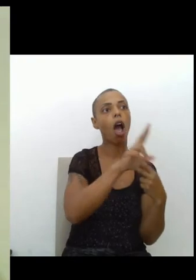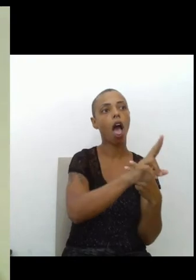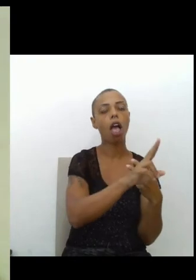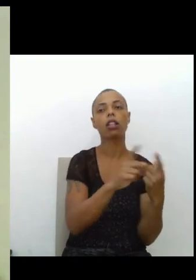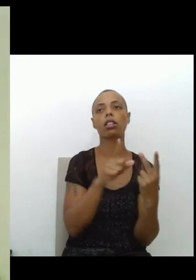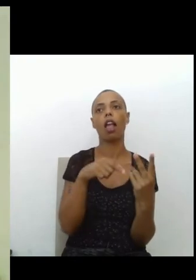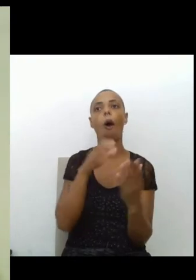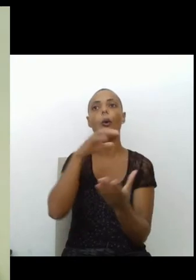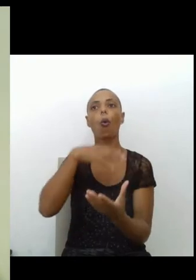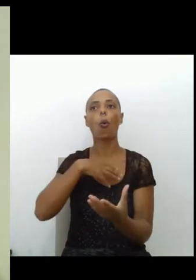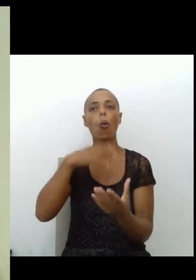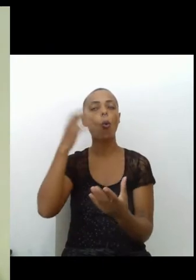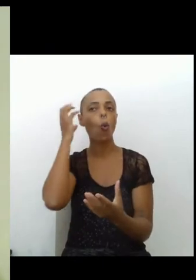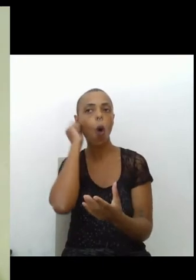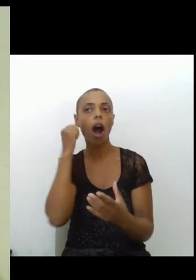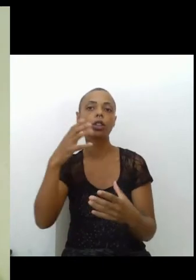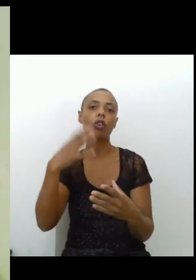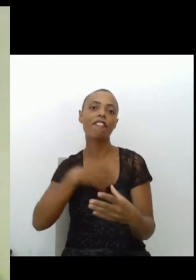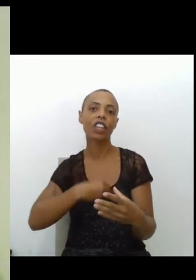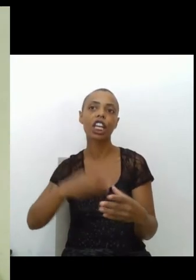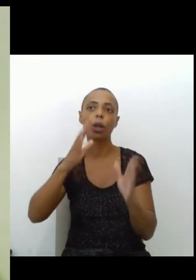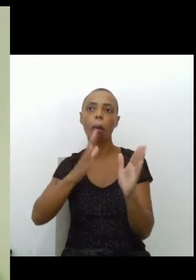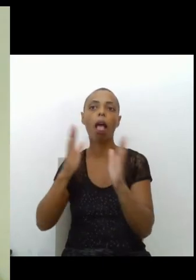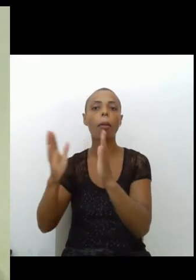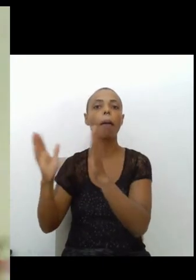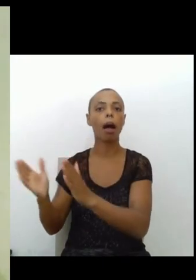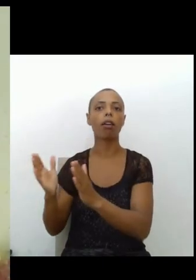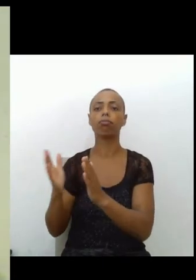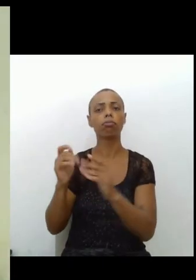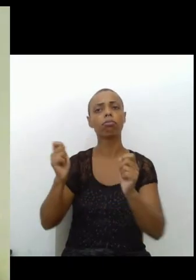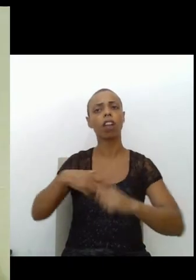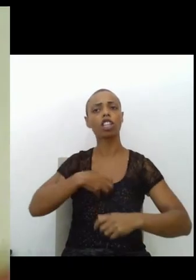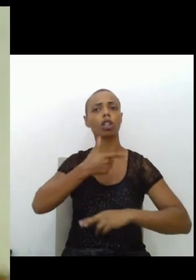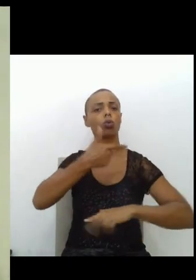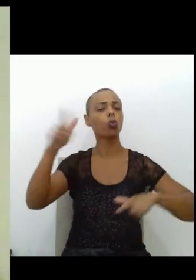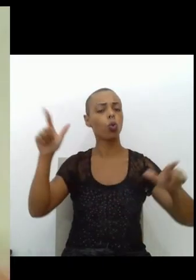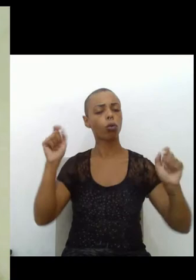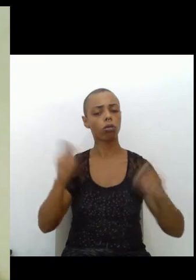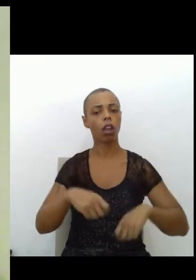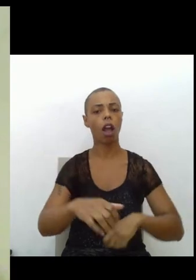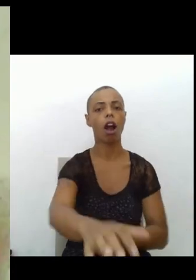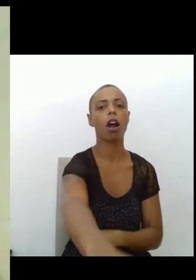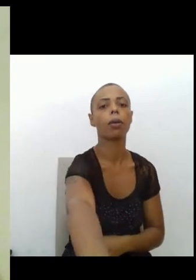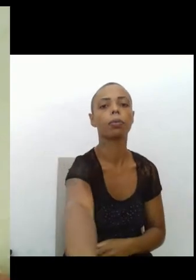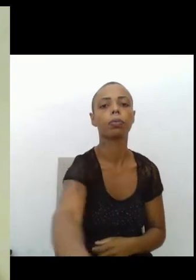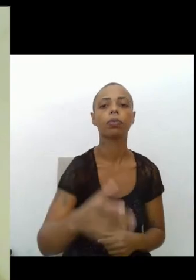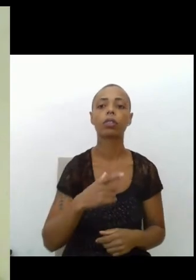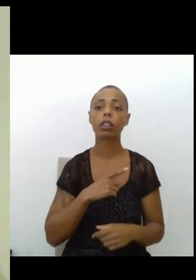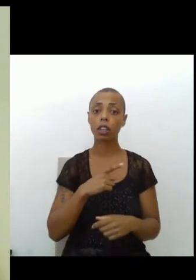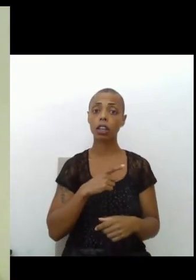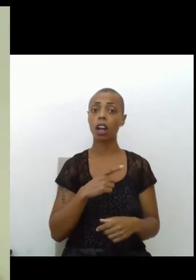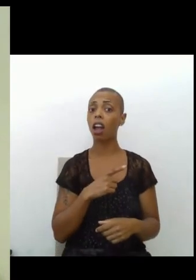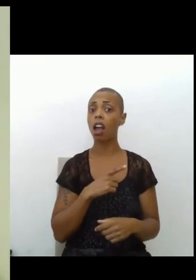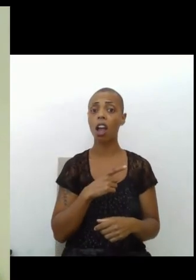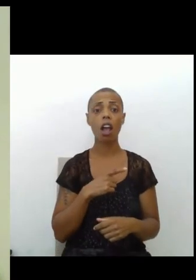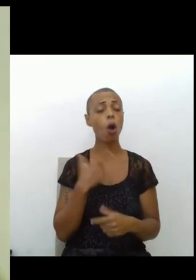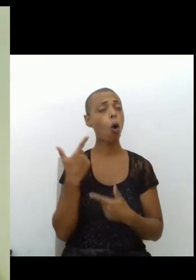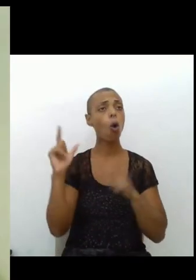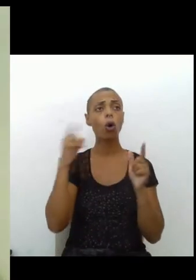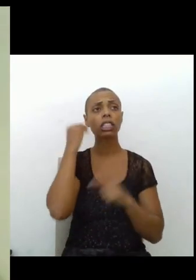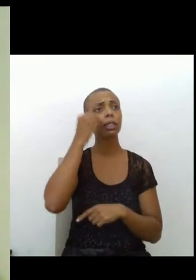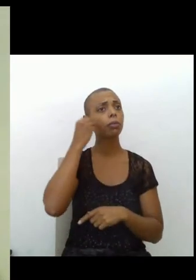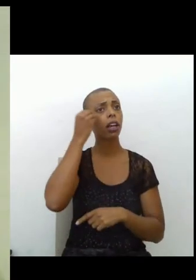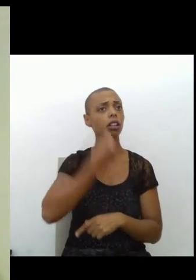all these things and in other we are living experiences from gay couples or lesbian couples or queer